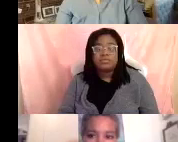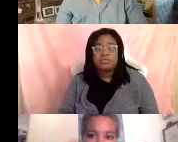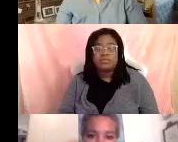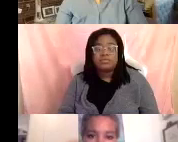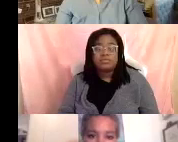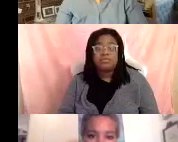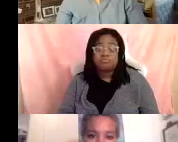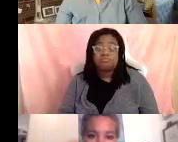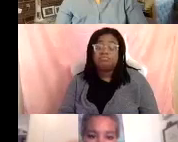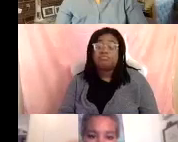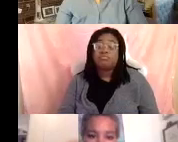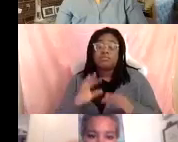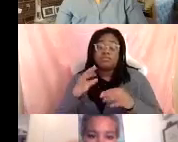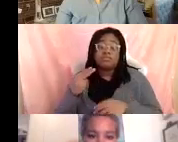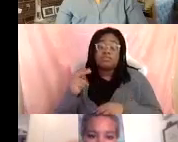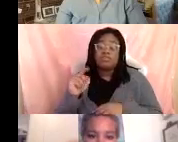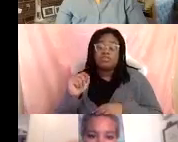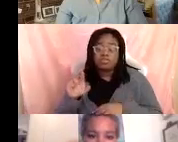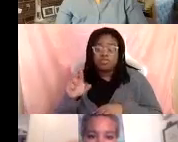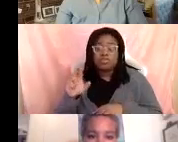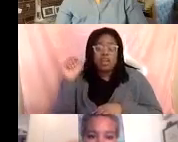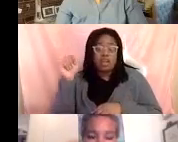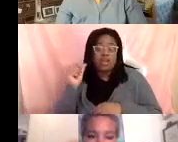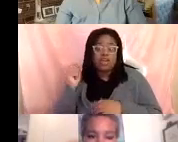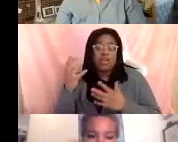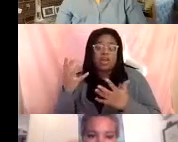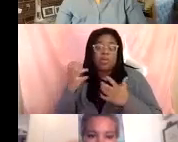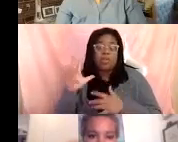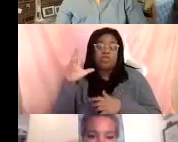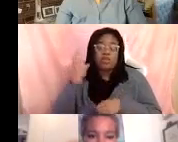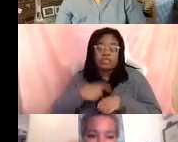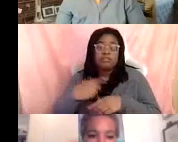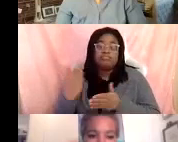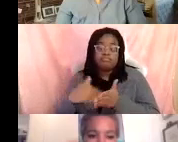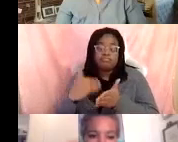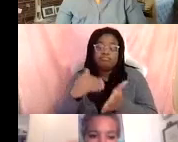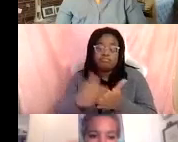Hunter, could we have the audio? I'd like it 3 times in a row.